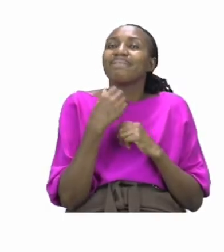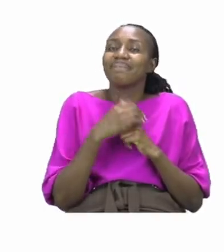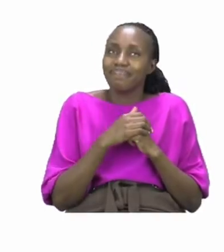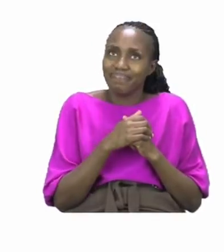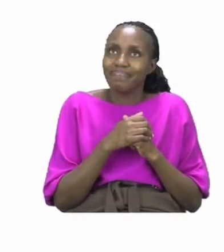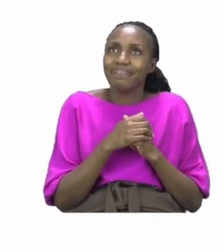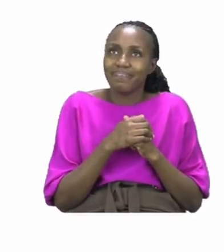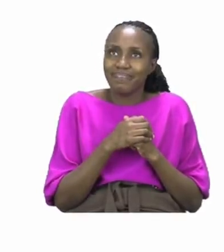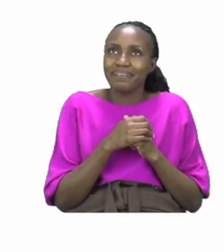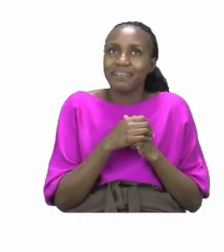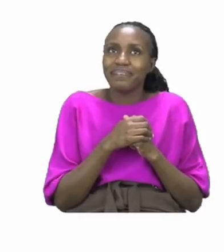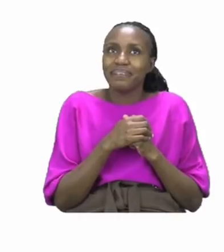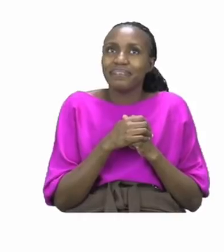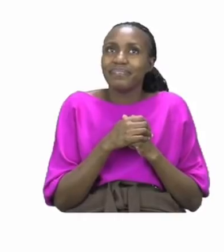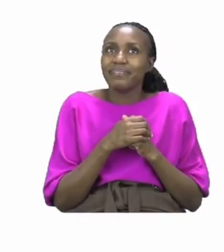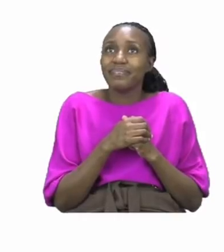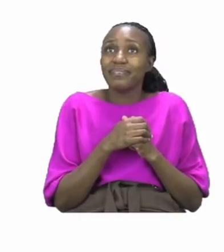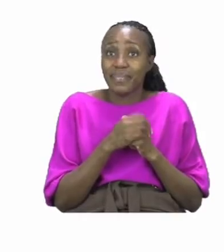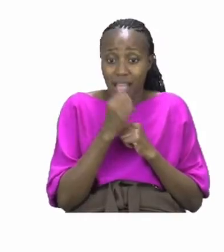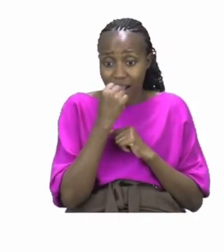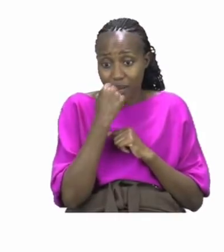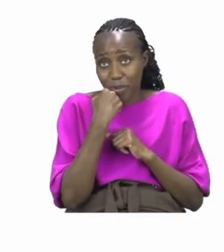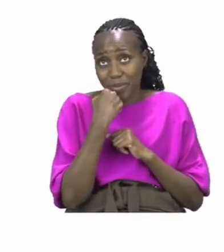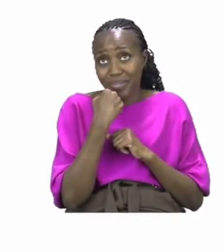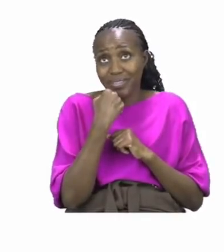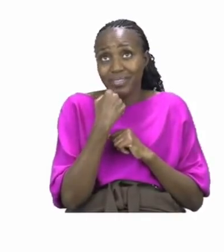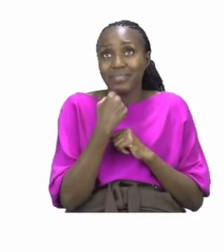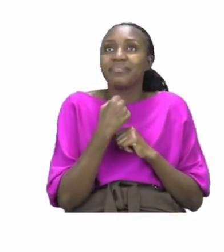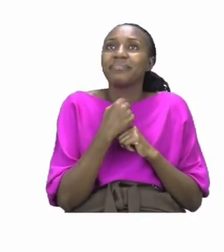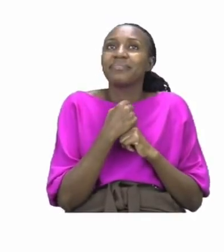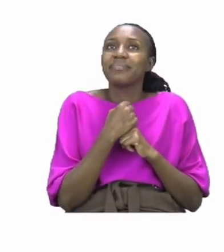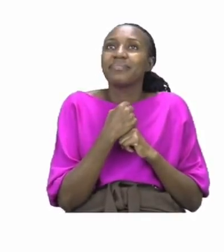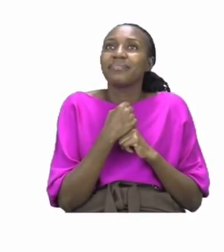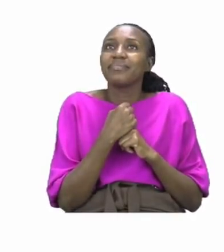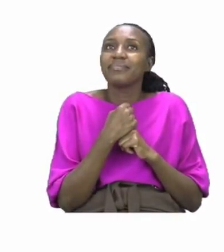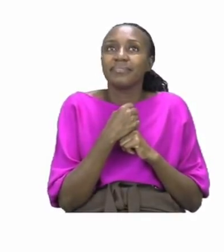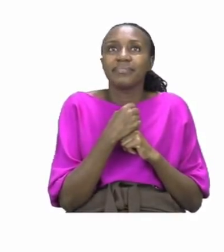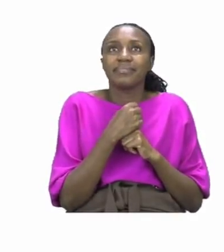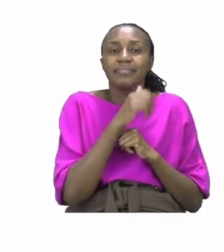doctor. It is called an apple. Everybody,